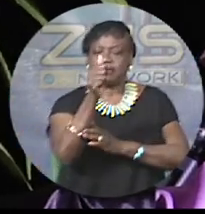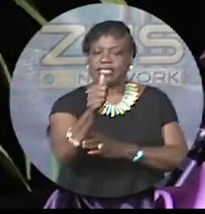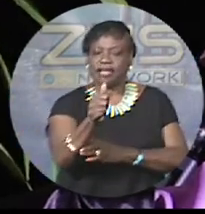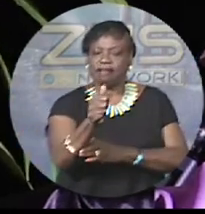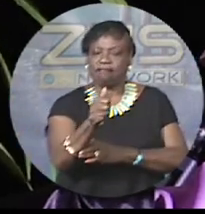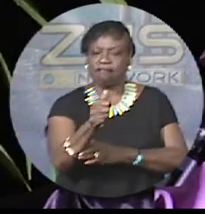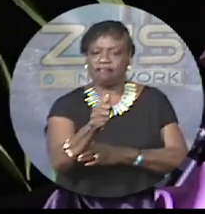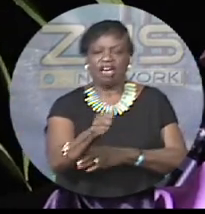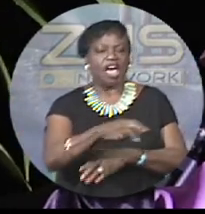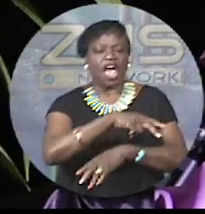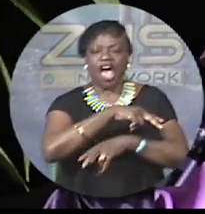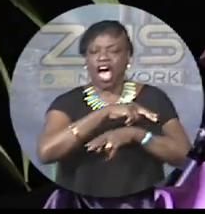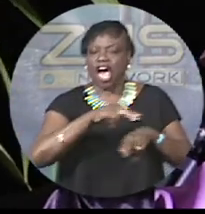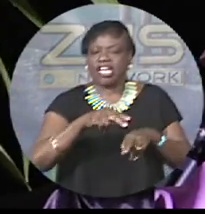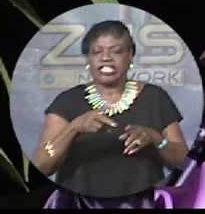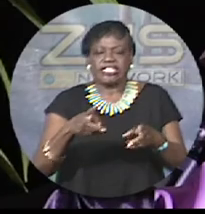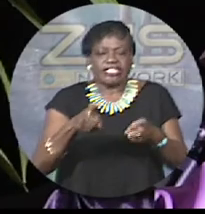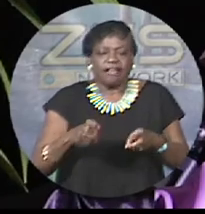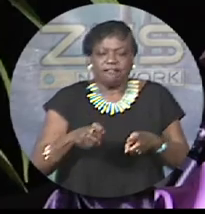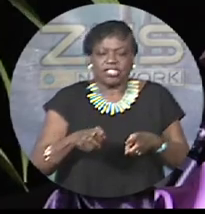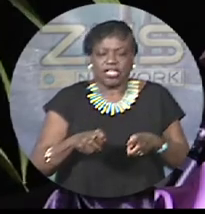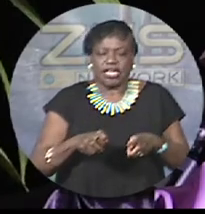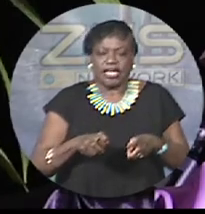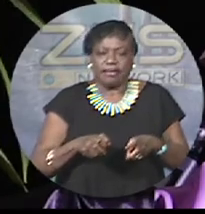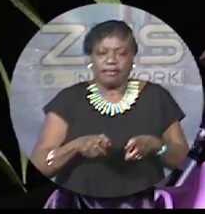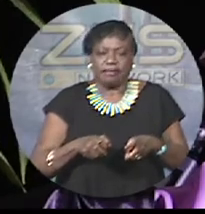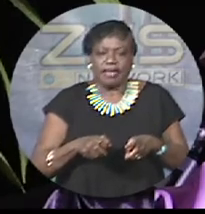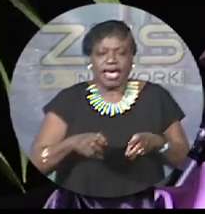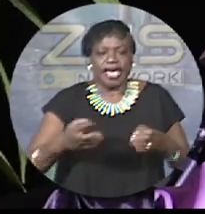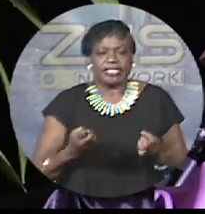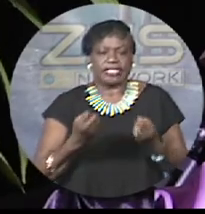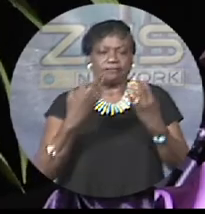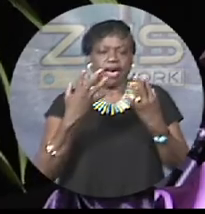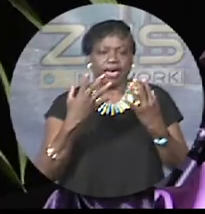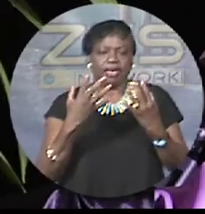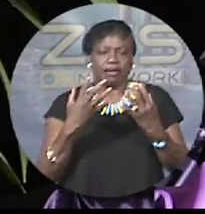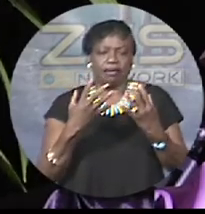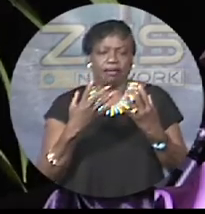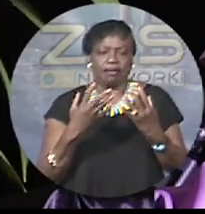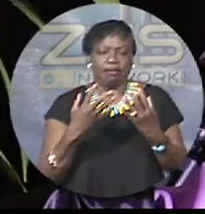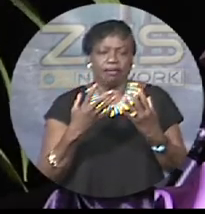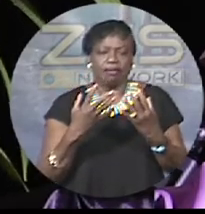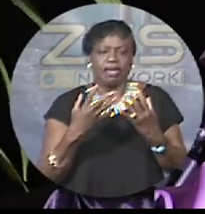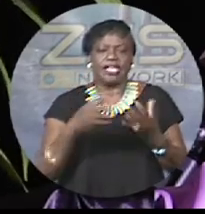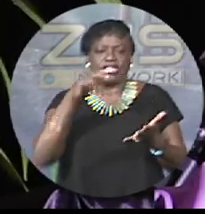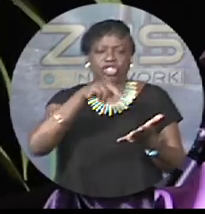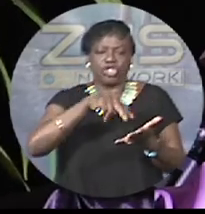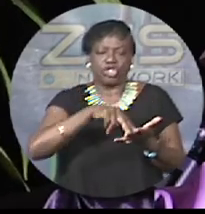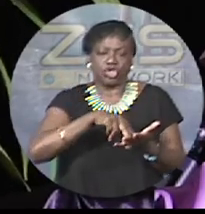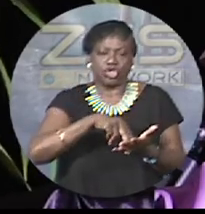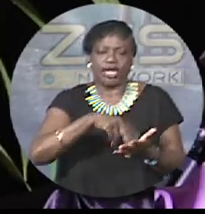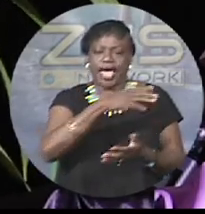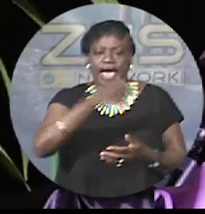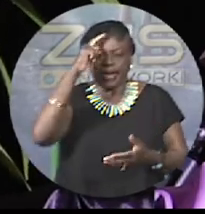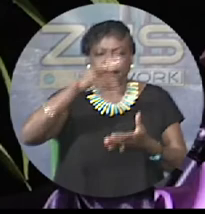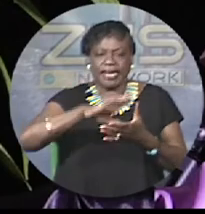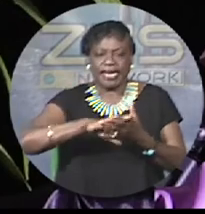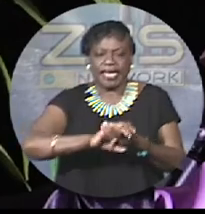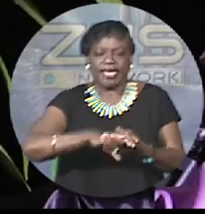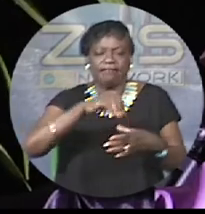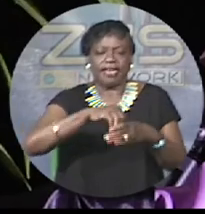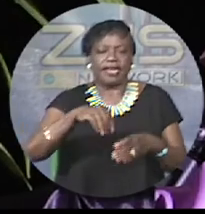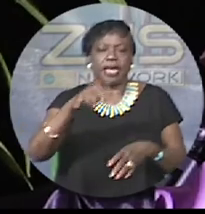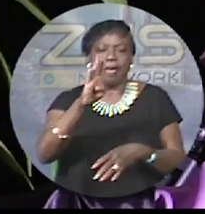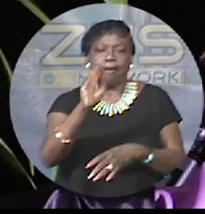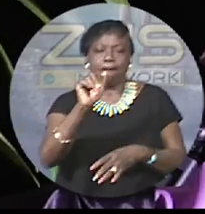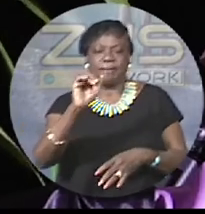unselfishly, one who in spite of whatever the odds may be, he stood and he believed in Baines and